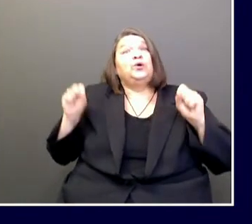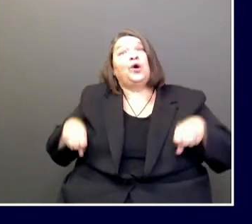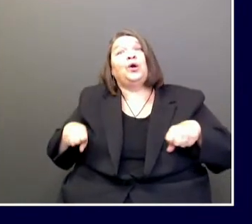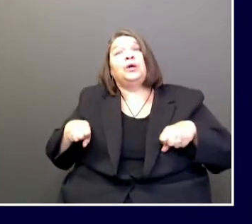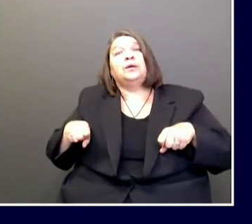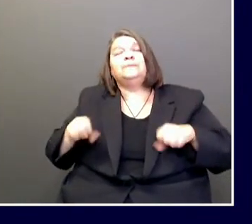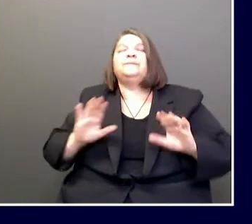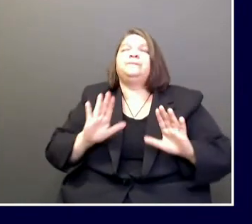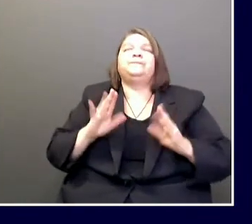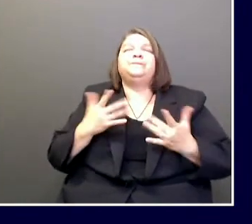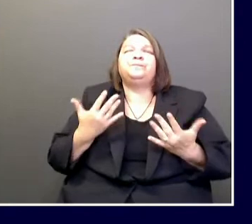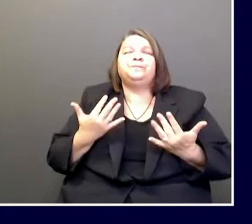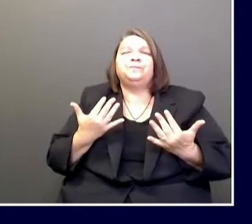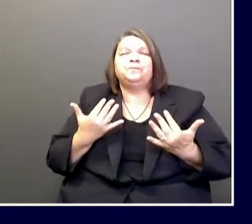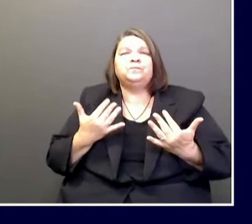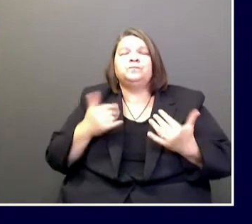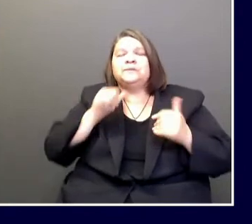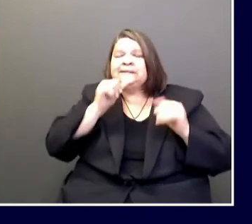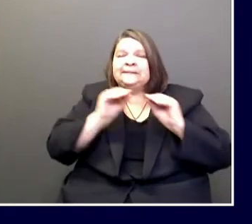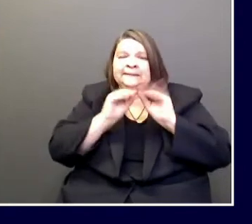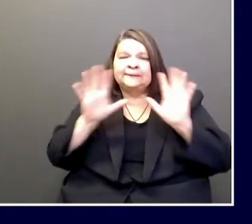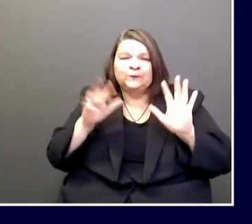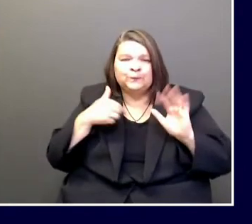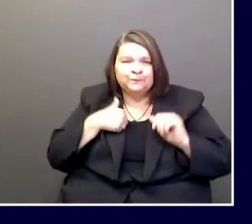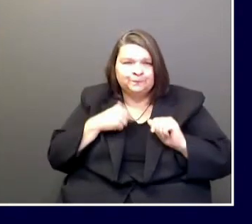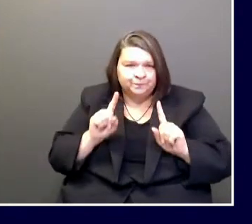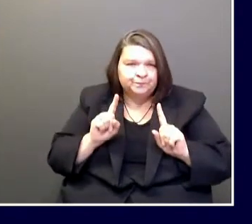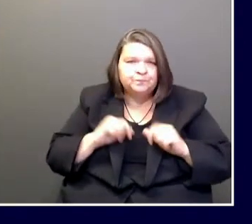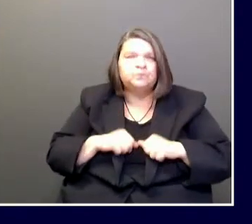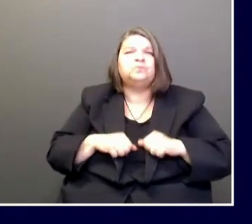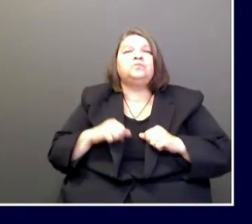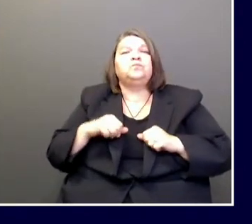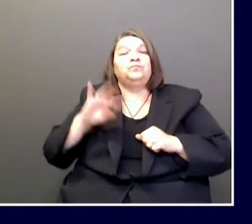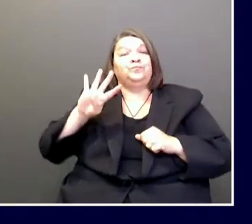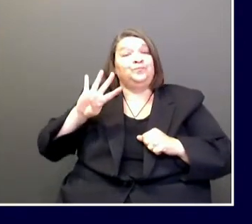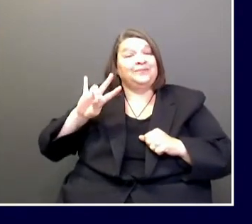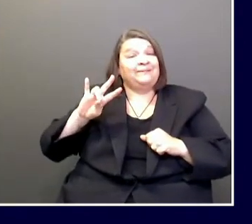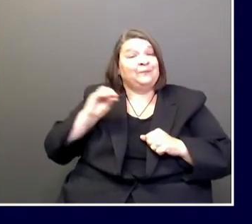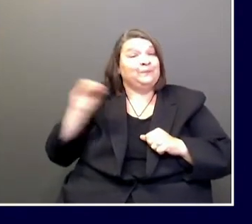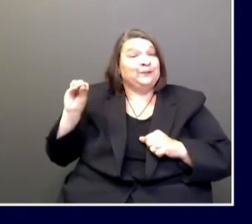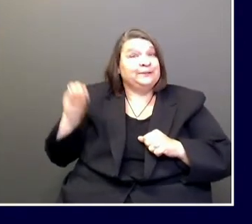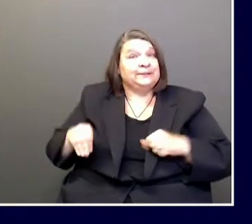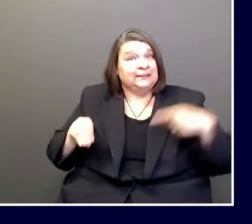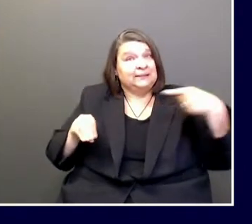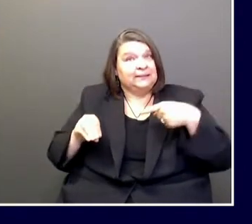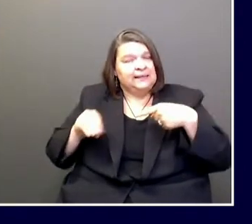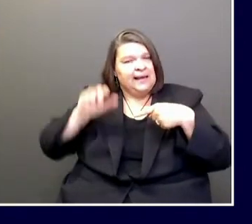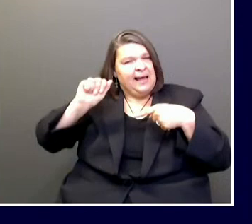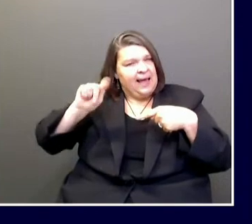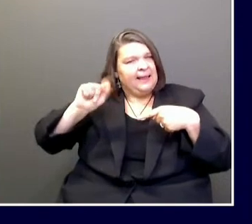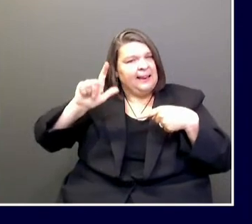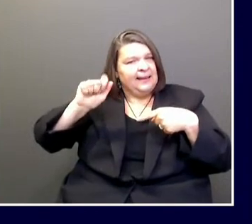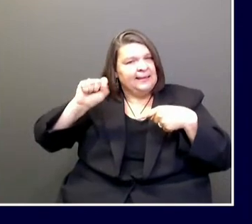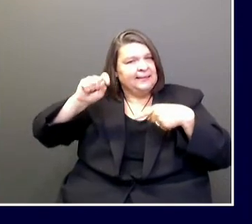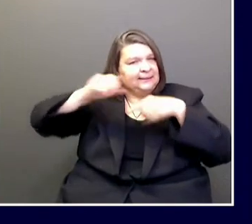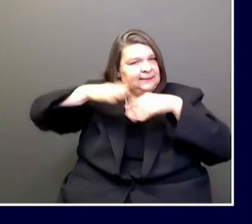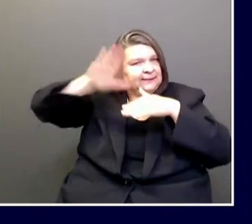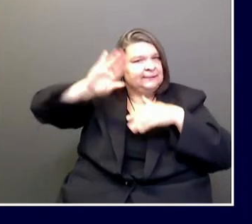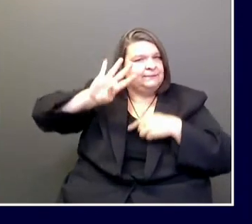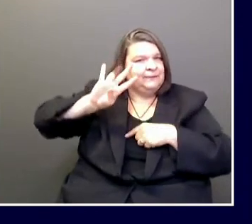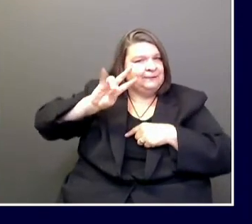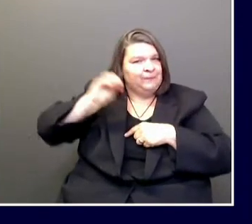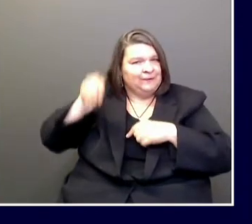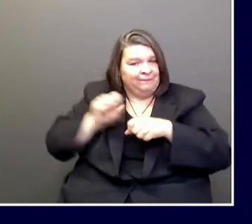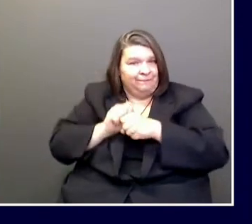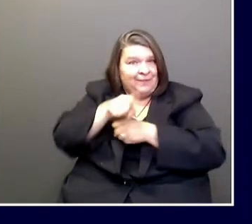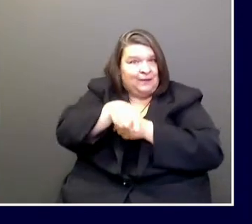lot of imprecise words. 47% is at least what it is. It is almost certainly higher than that, though.